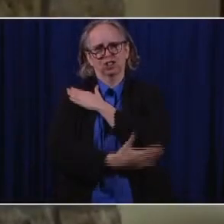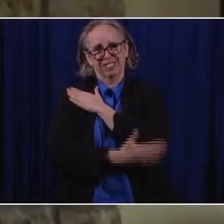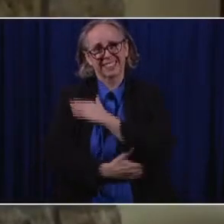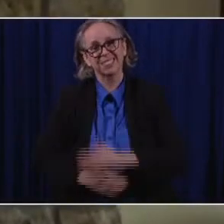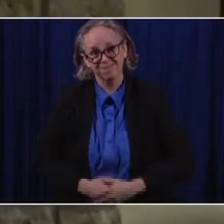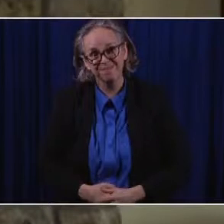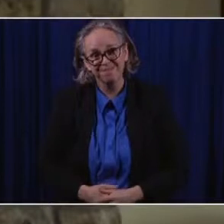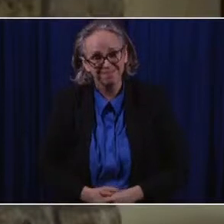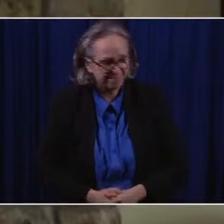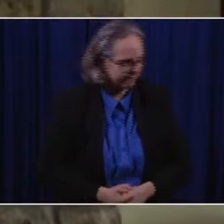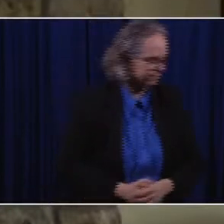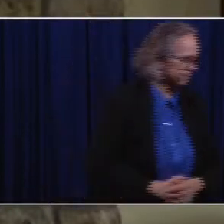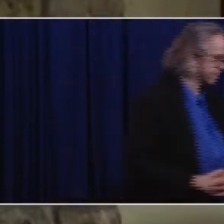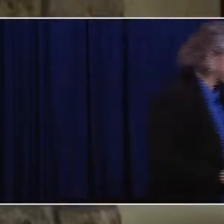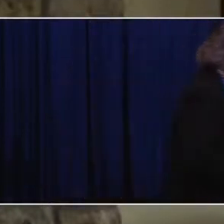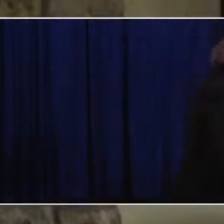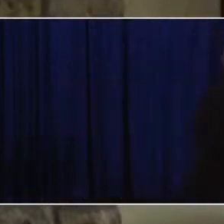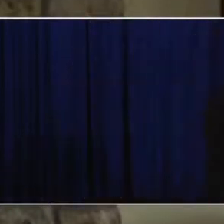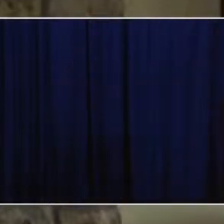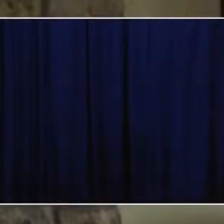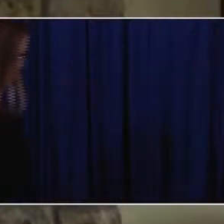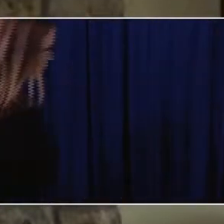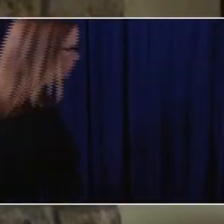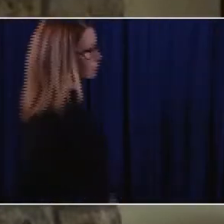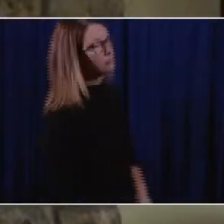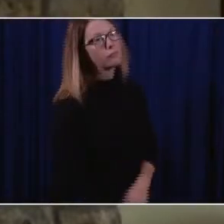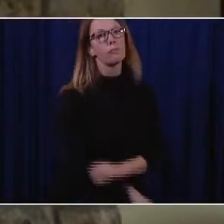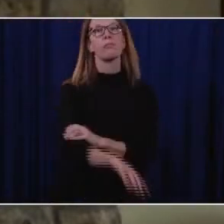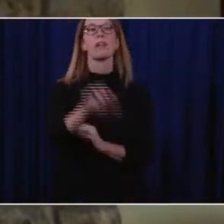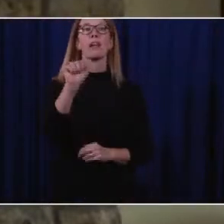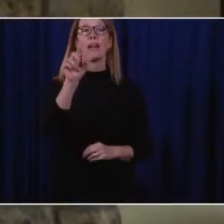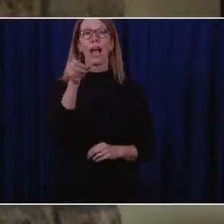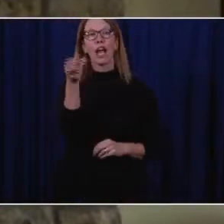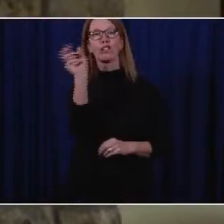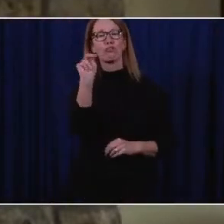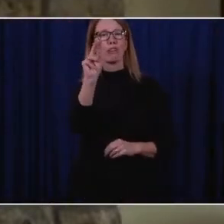Next question is from Adrian Robbins at WCMH in Columbus.